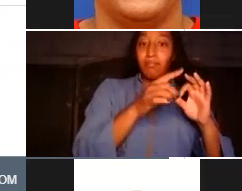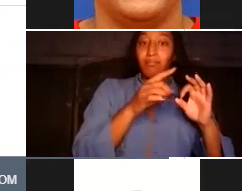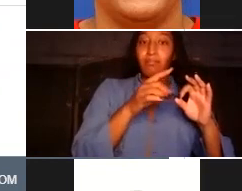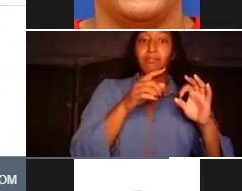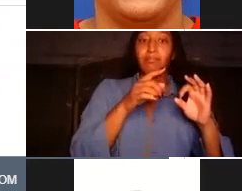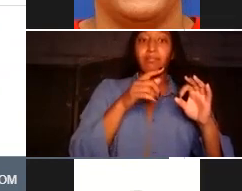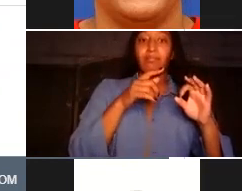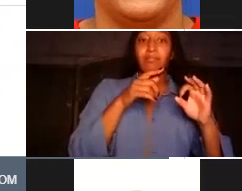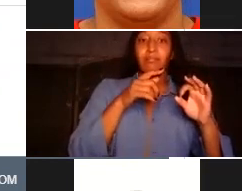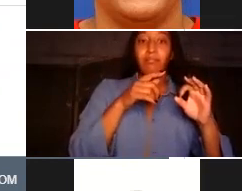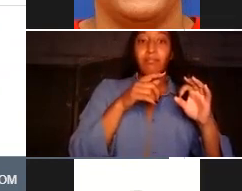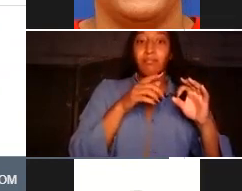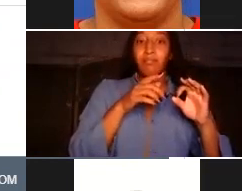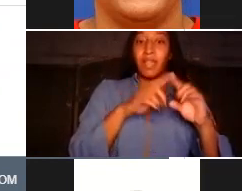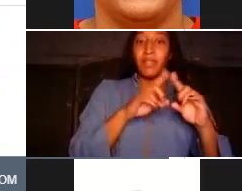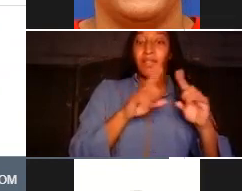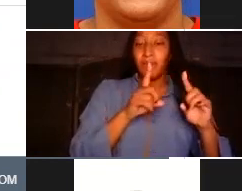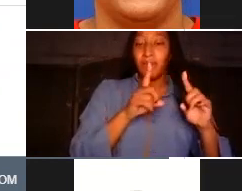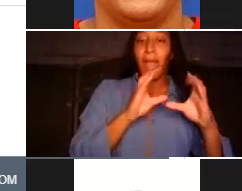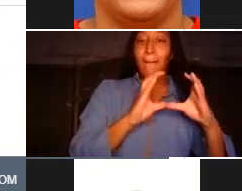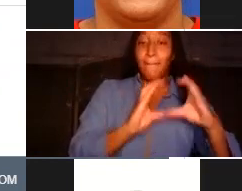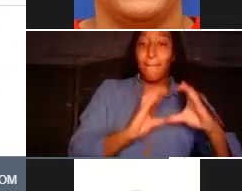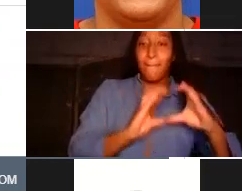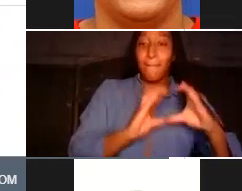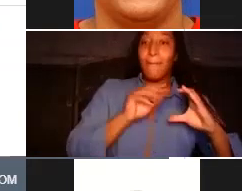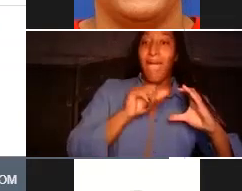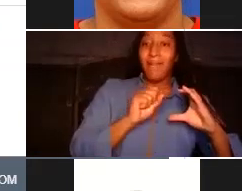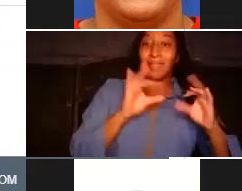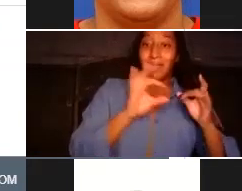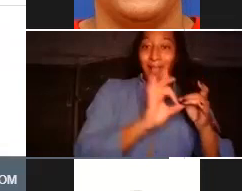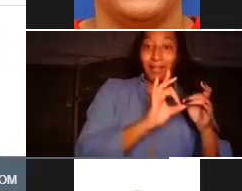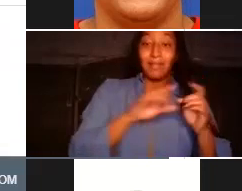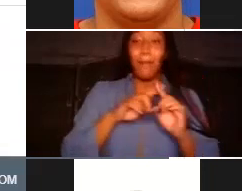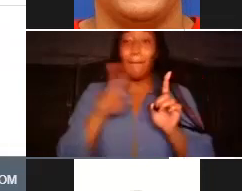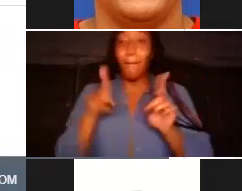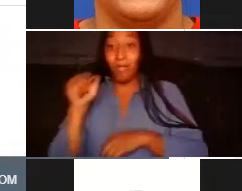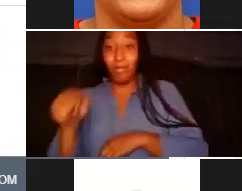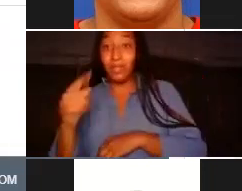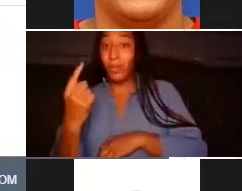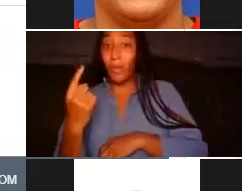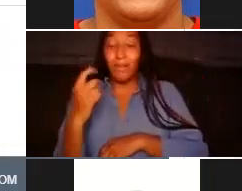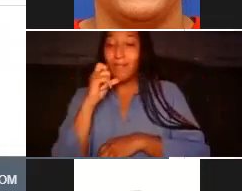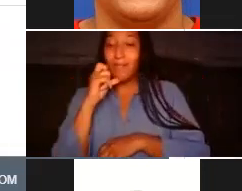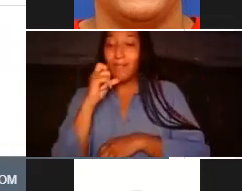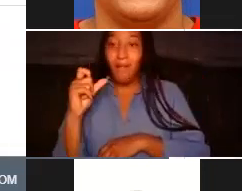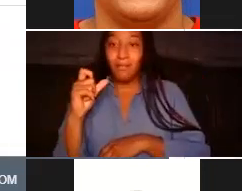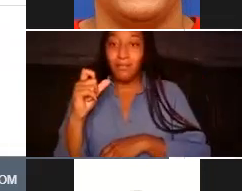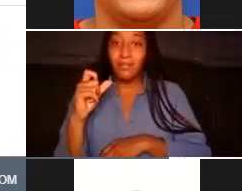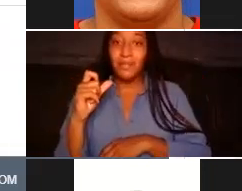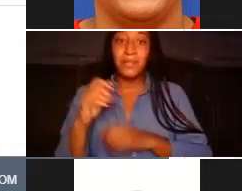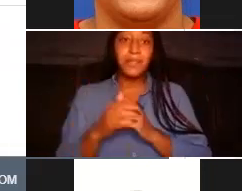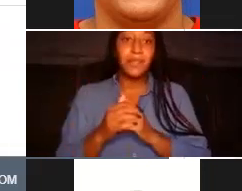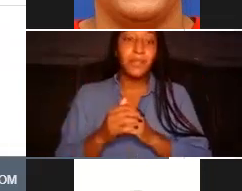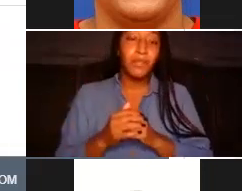connected or similar or correlated or connected to this idea of uniform